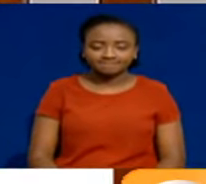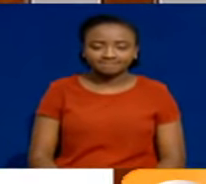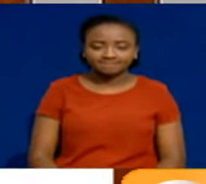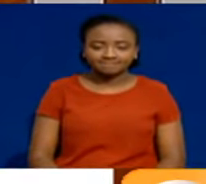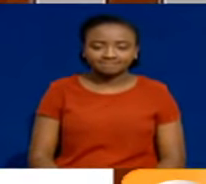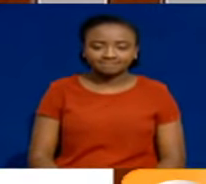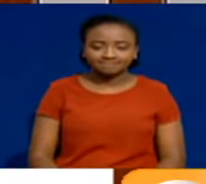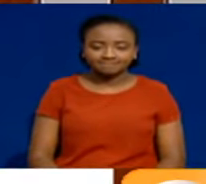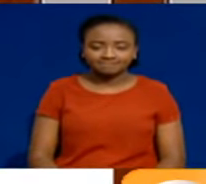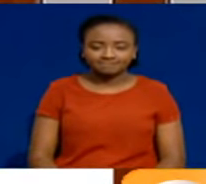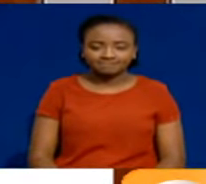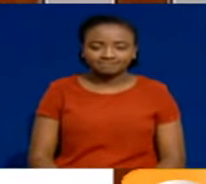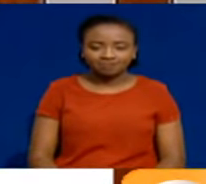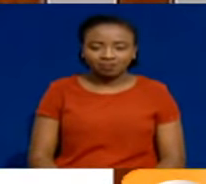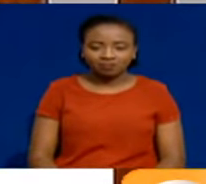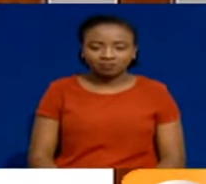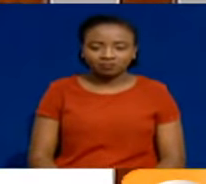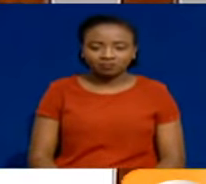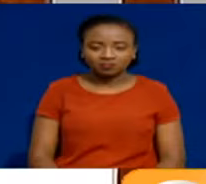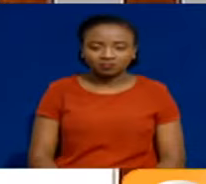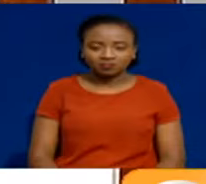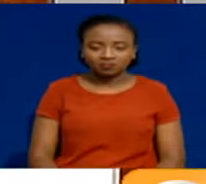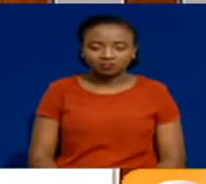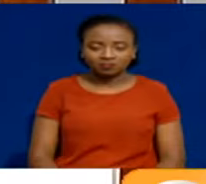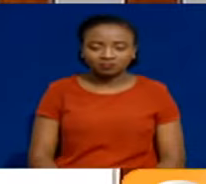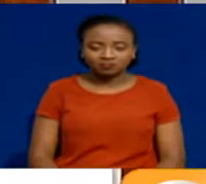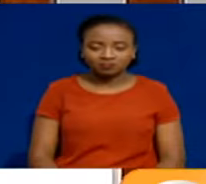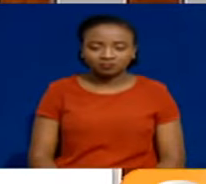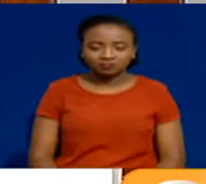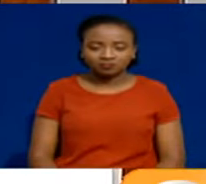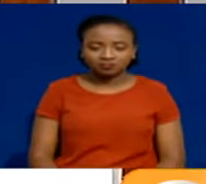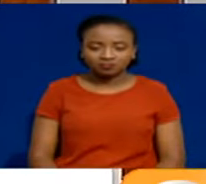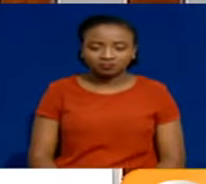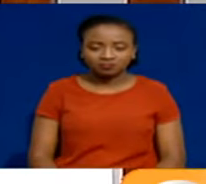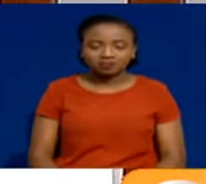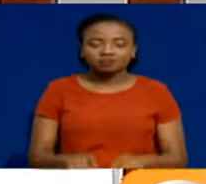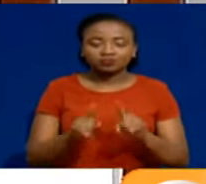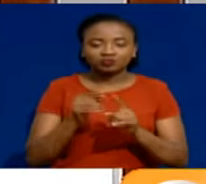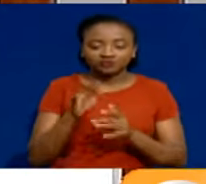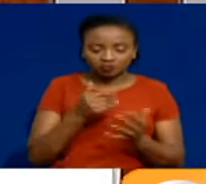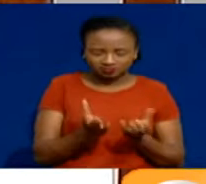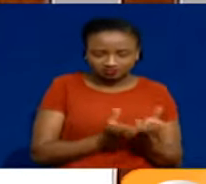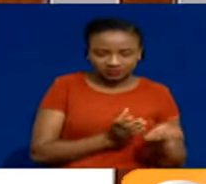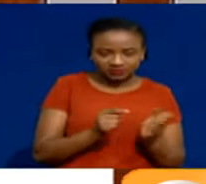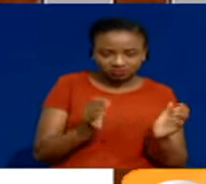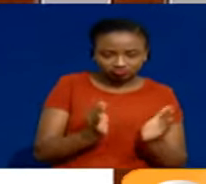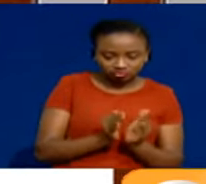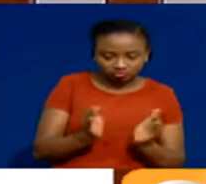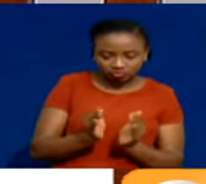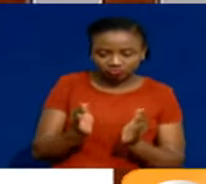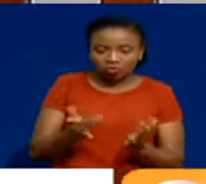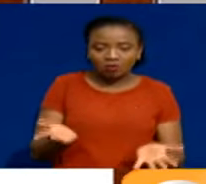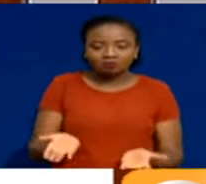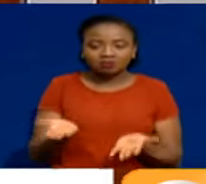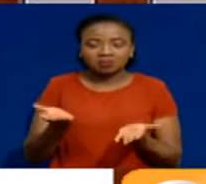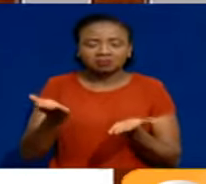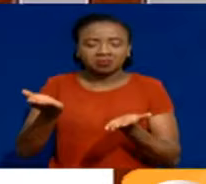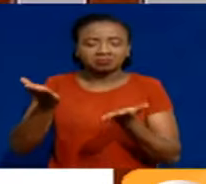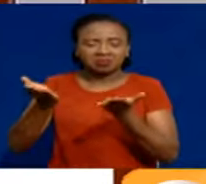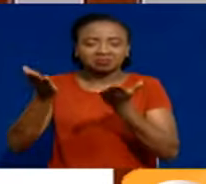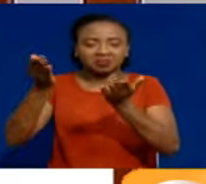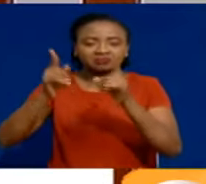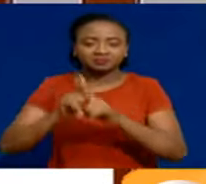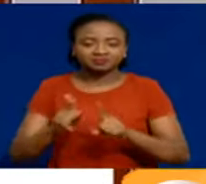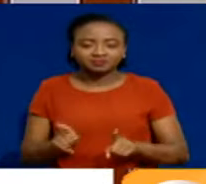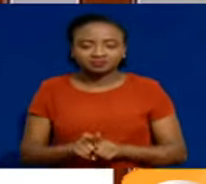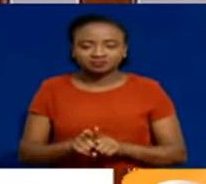from small entrepreneurs to the bigger entrepreneurs, and those who operate both direct and indirect